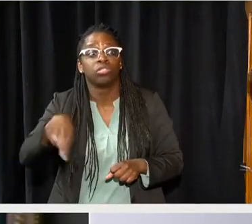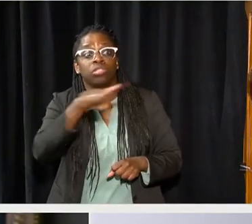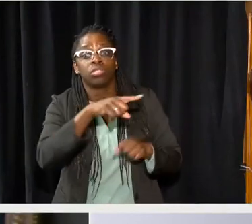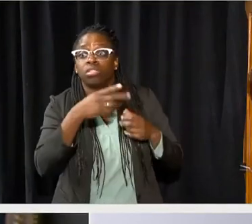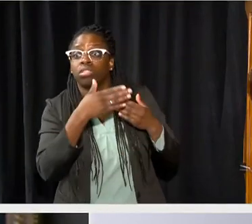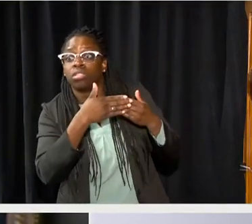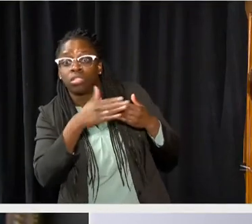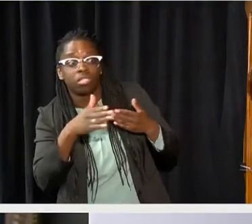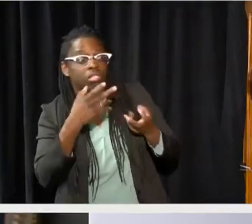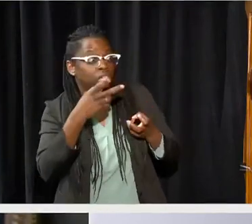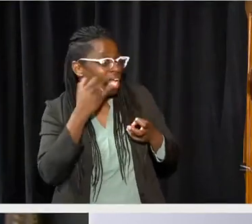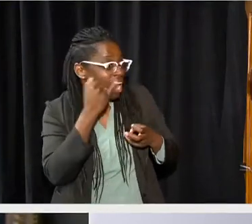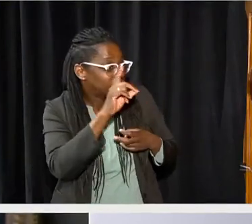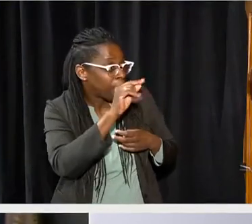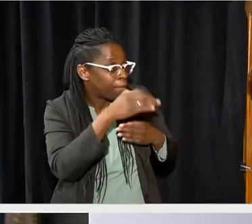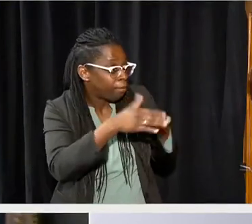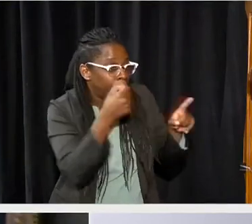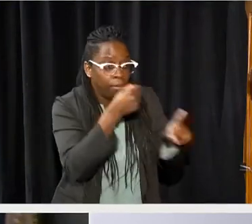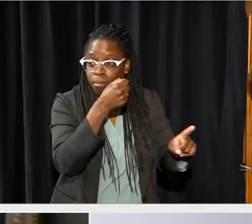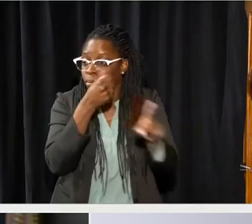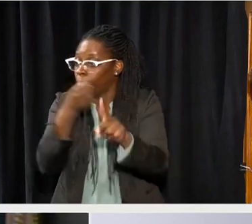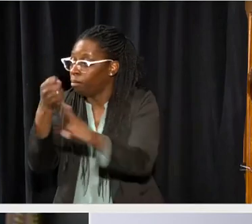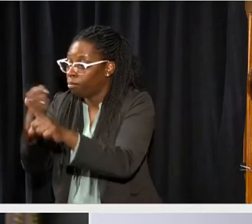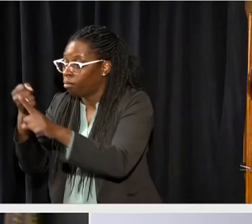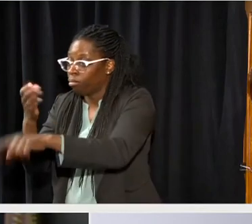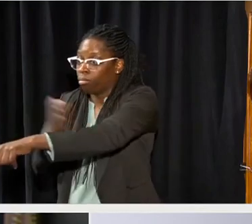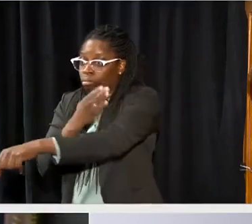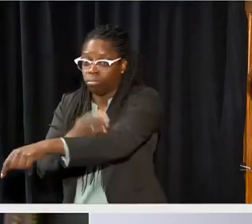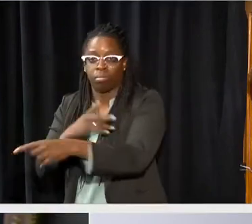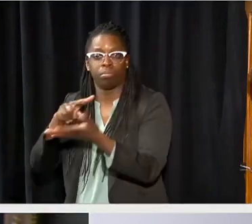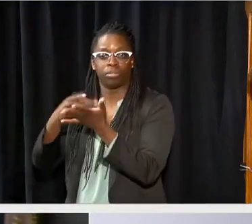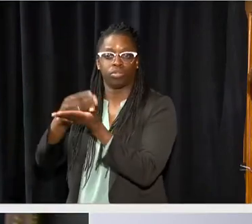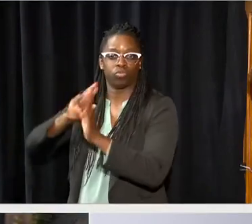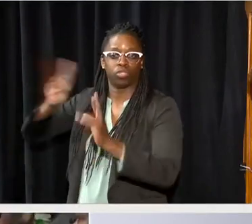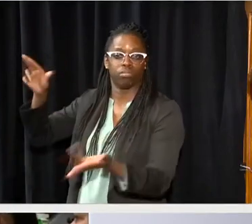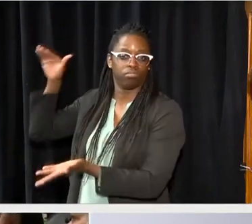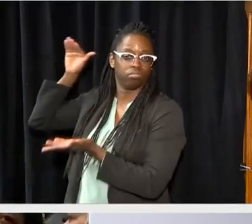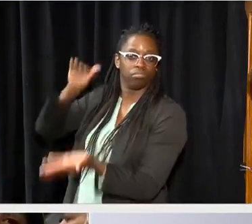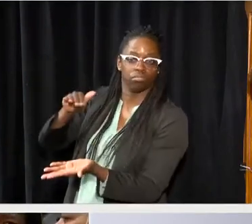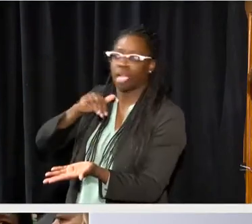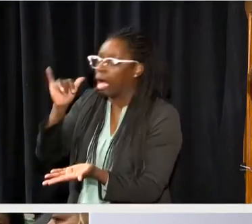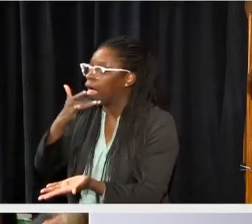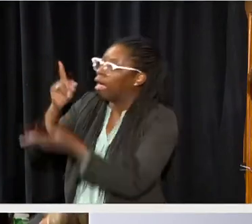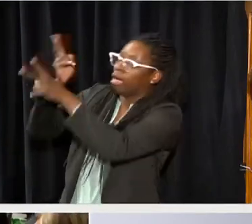dams, fix drainage systems, and plan for the future.